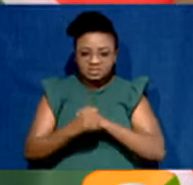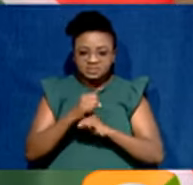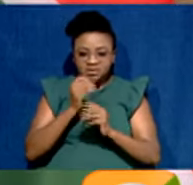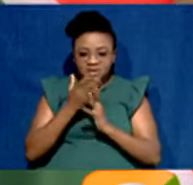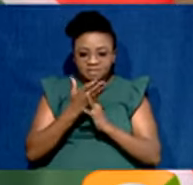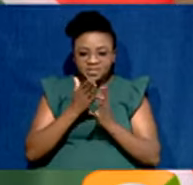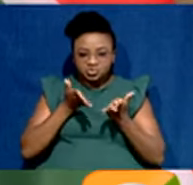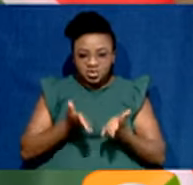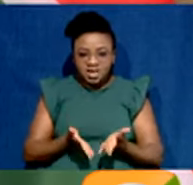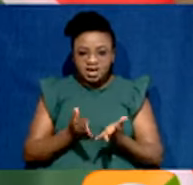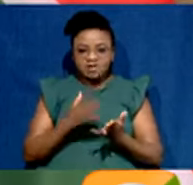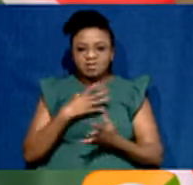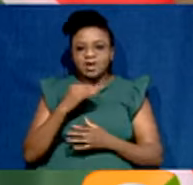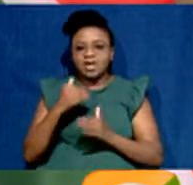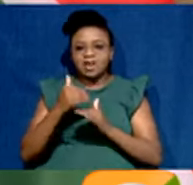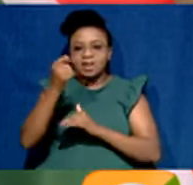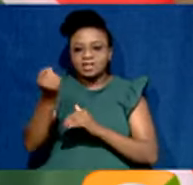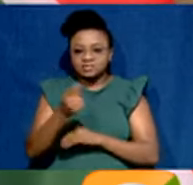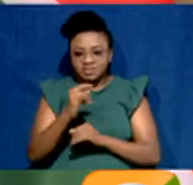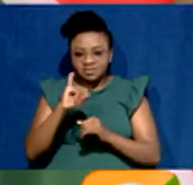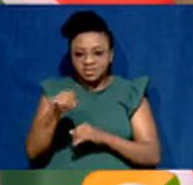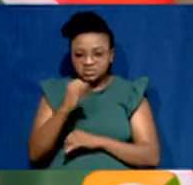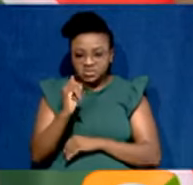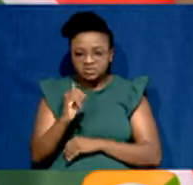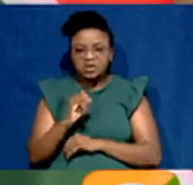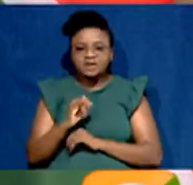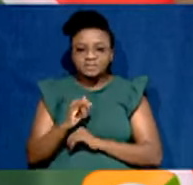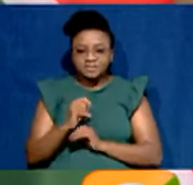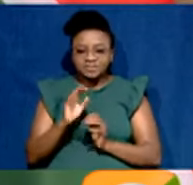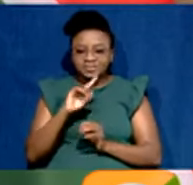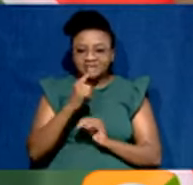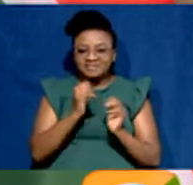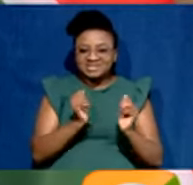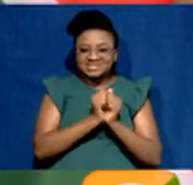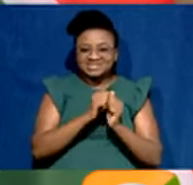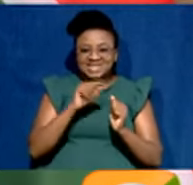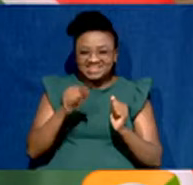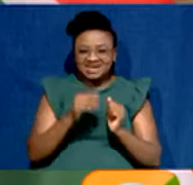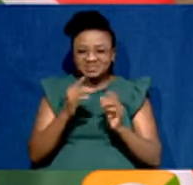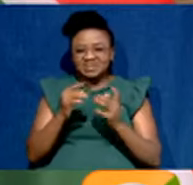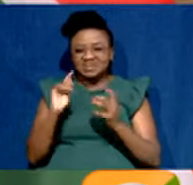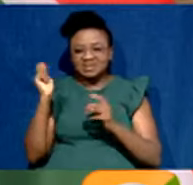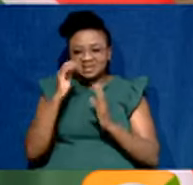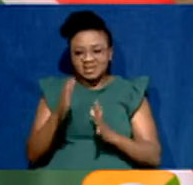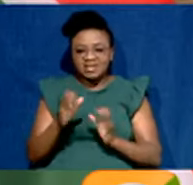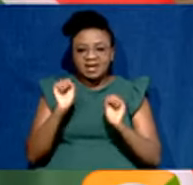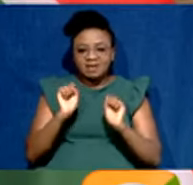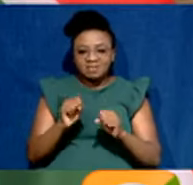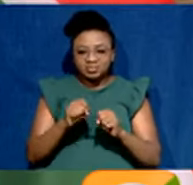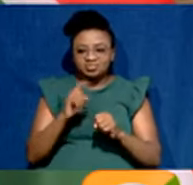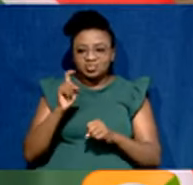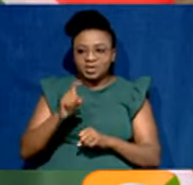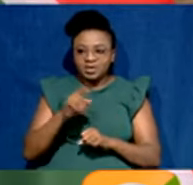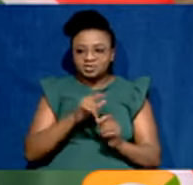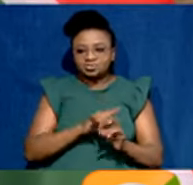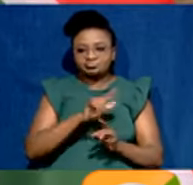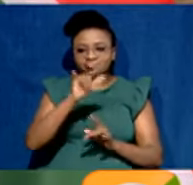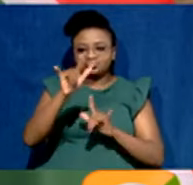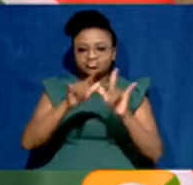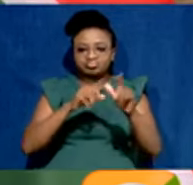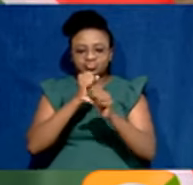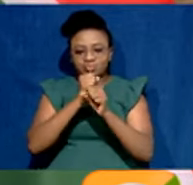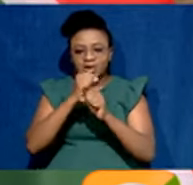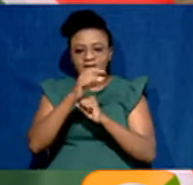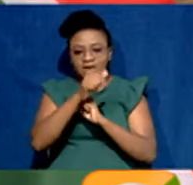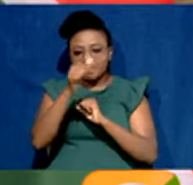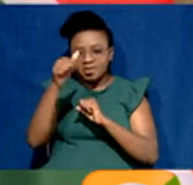now and next month, January, the first 10,000 Kenyans will be leaving to go and work in